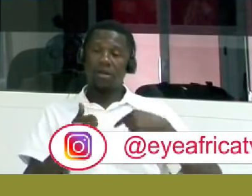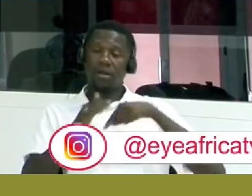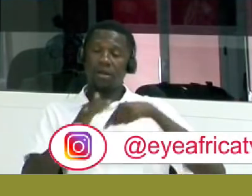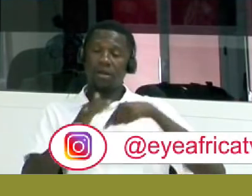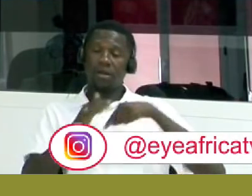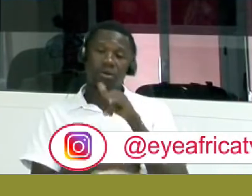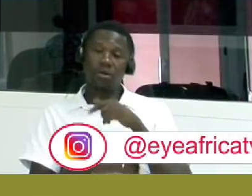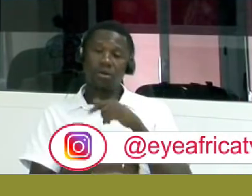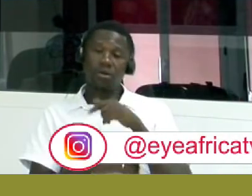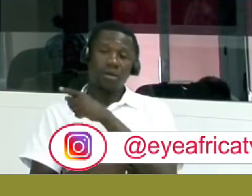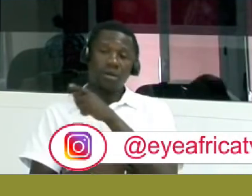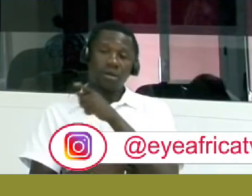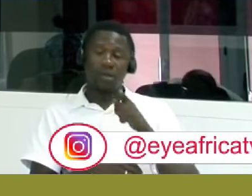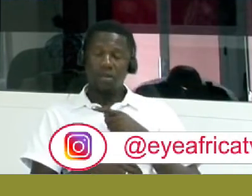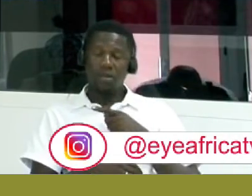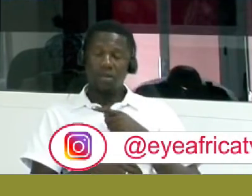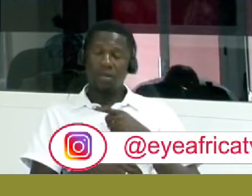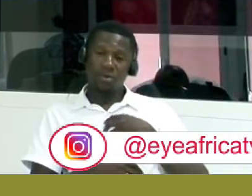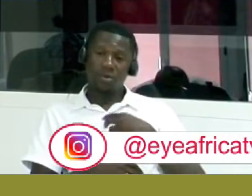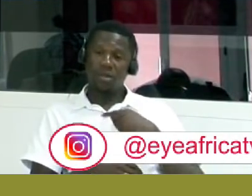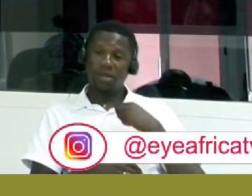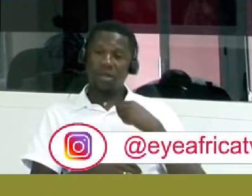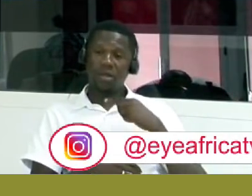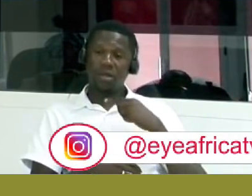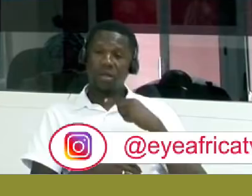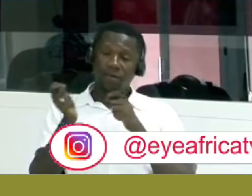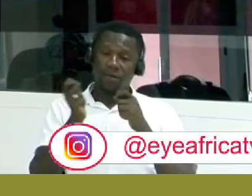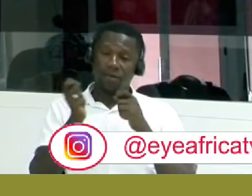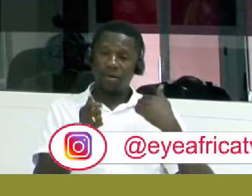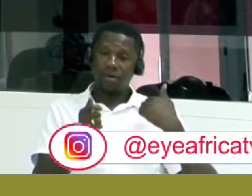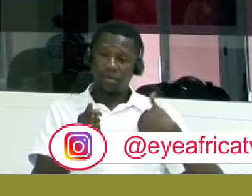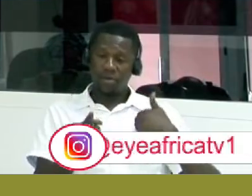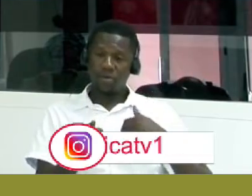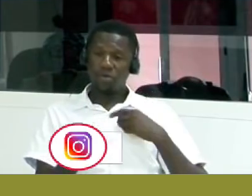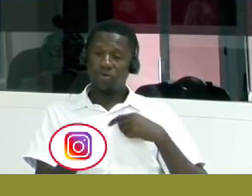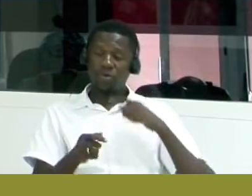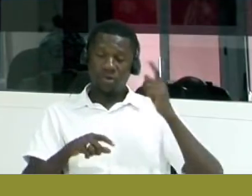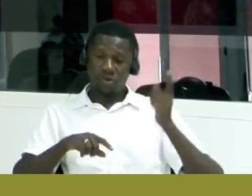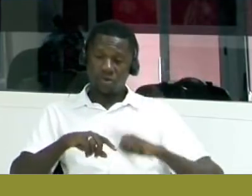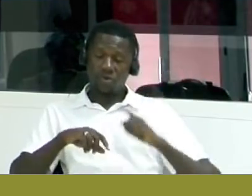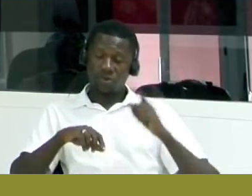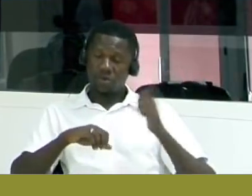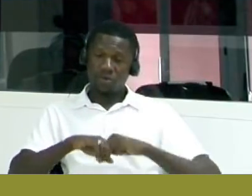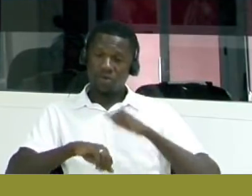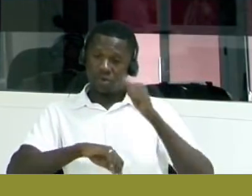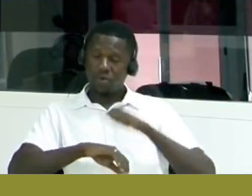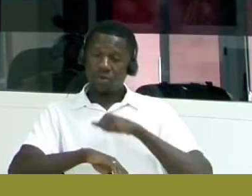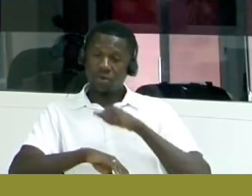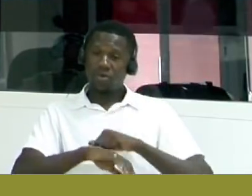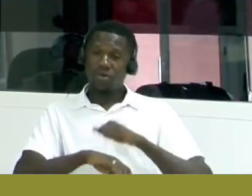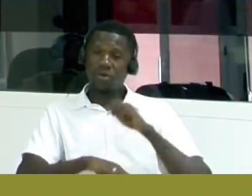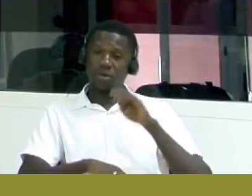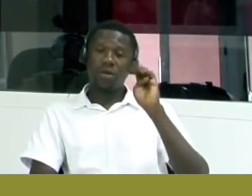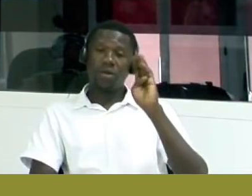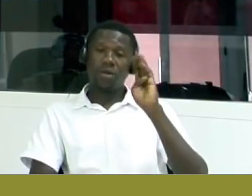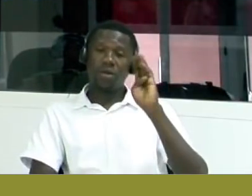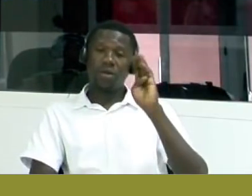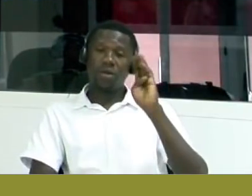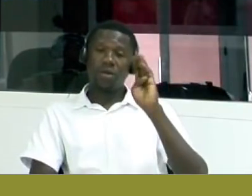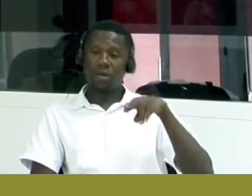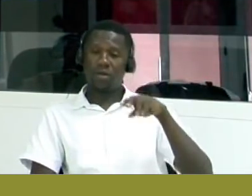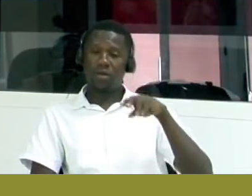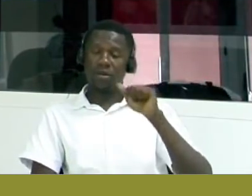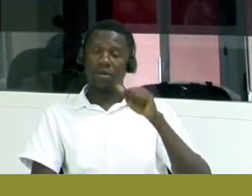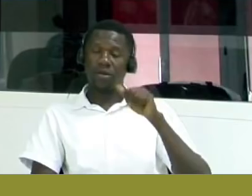they demanded that the fire officers who tortured Ibrahima Barry be brought to justice, that those involved in